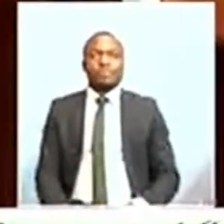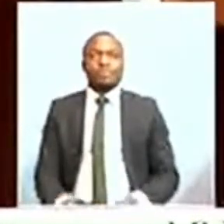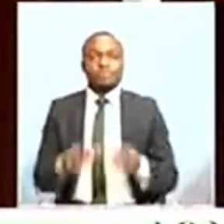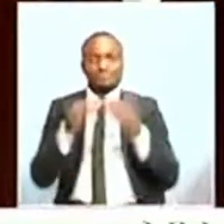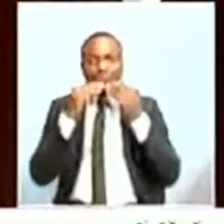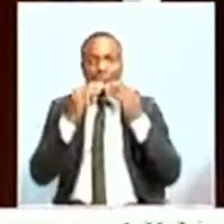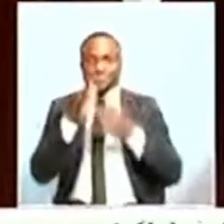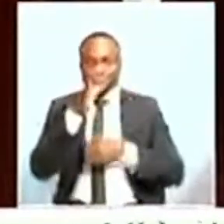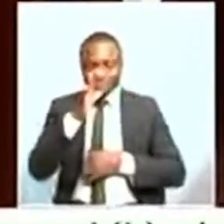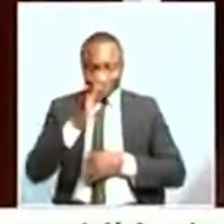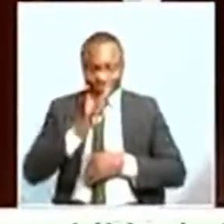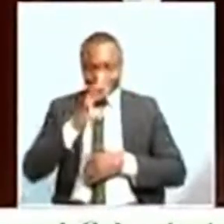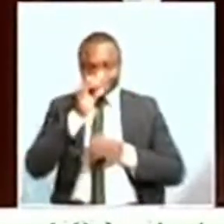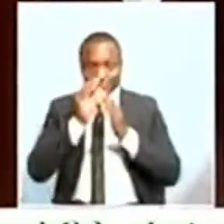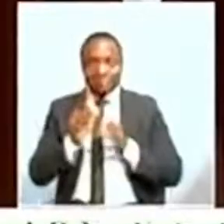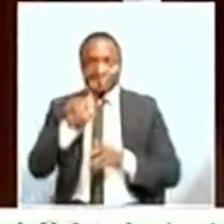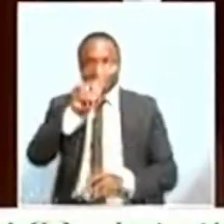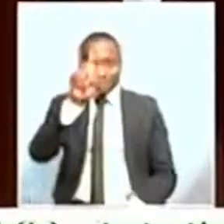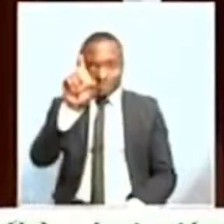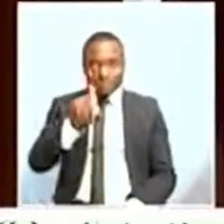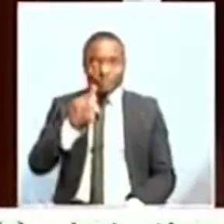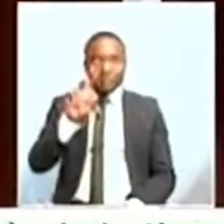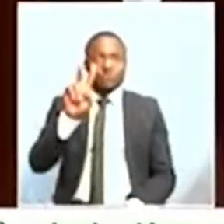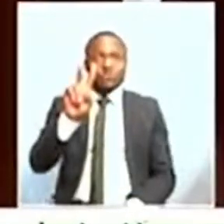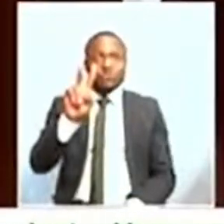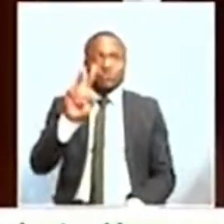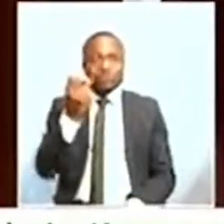Thank you, Madam Speaker. Question number 212.